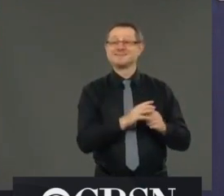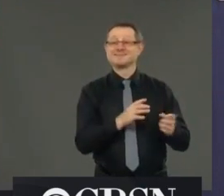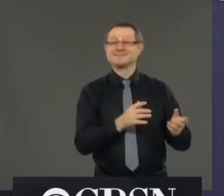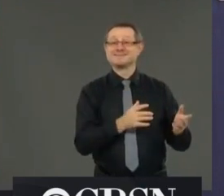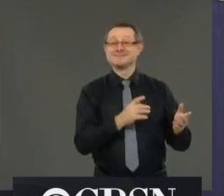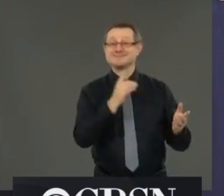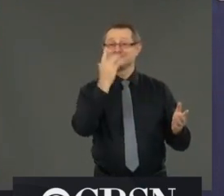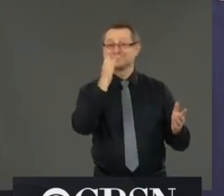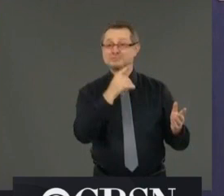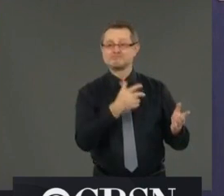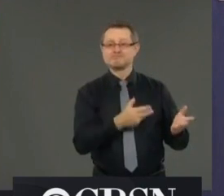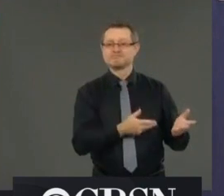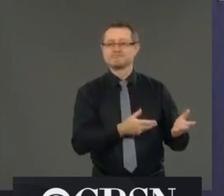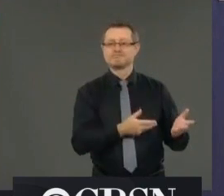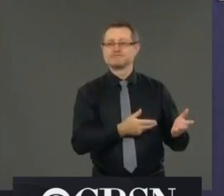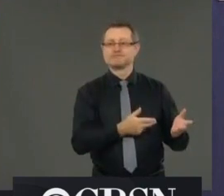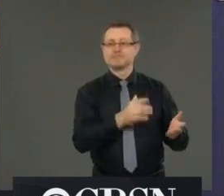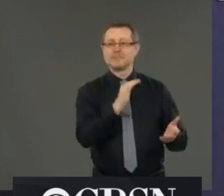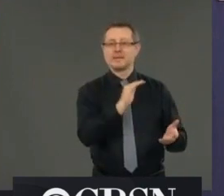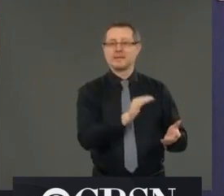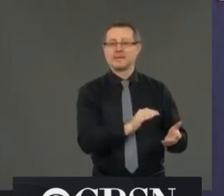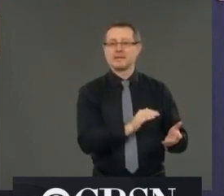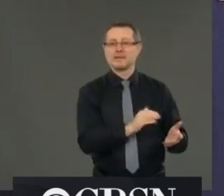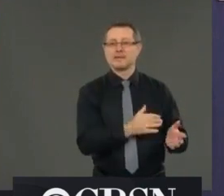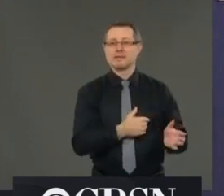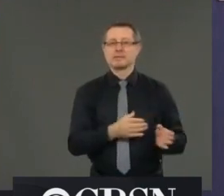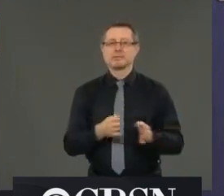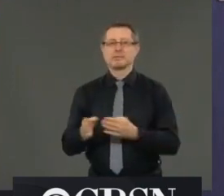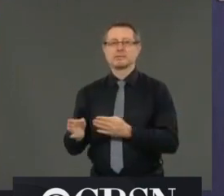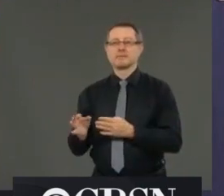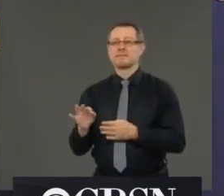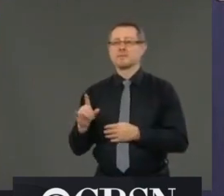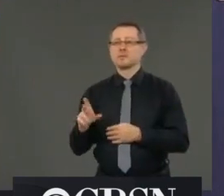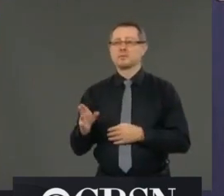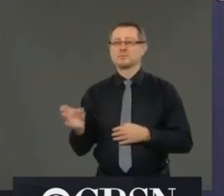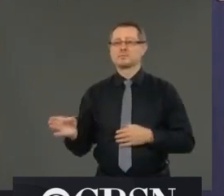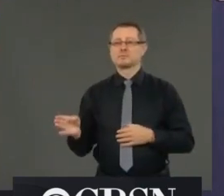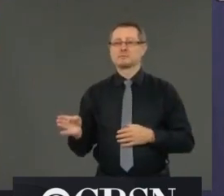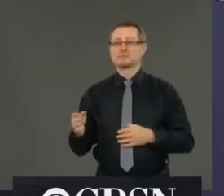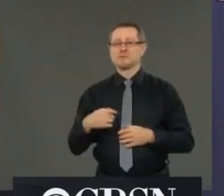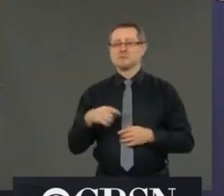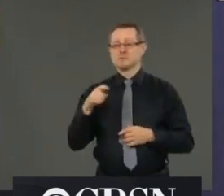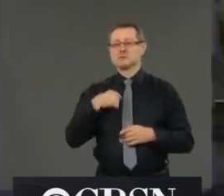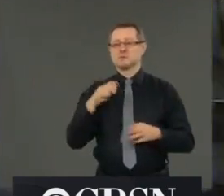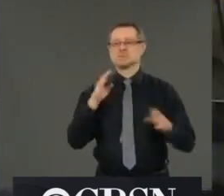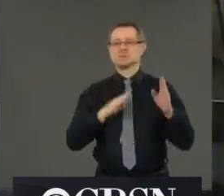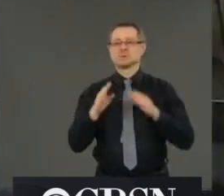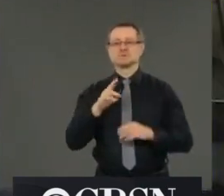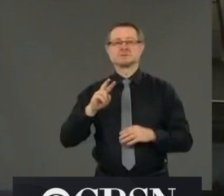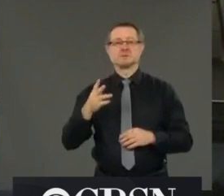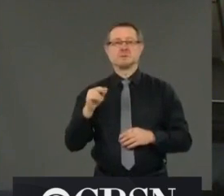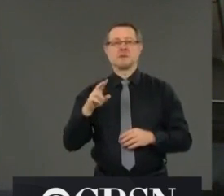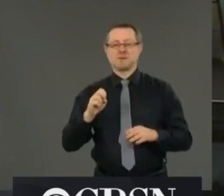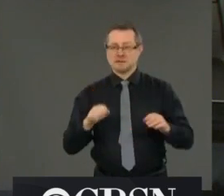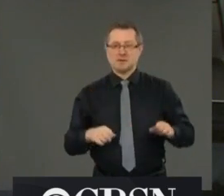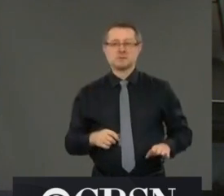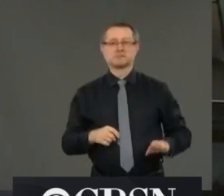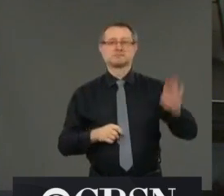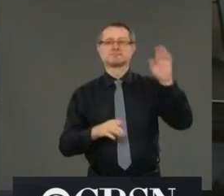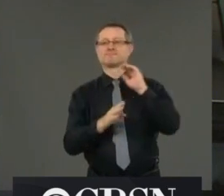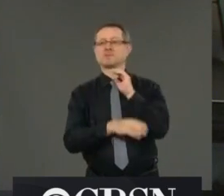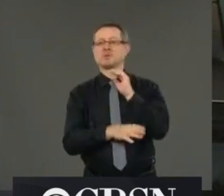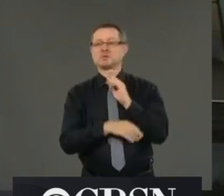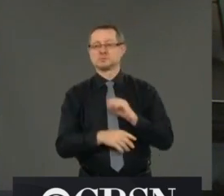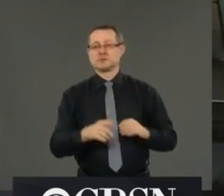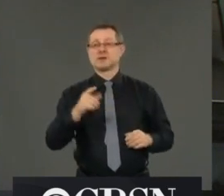That's compounding this fear of a second wave in the fall. But Gareth? If you look at